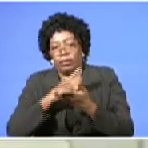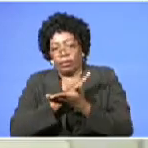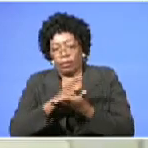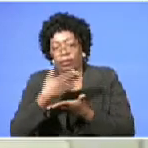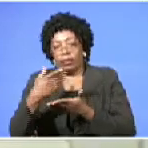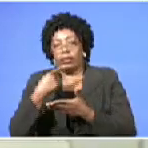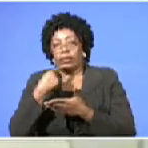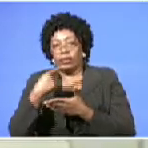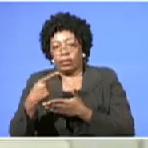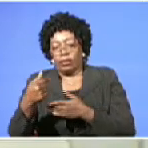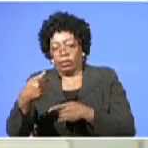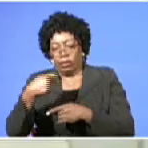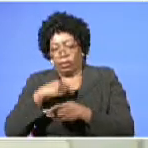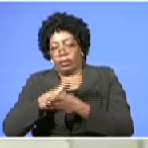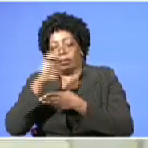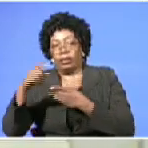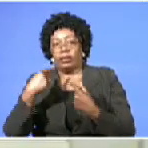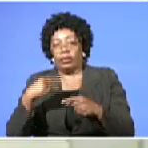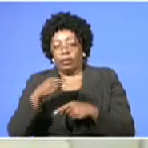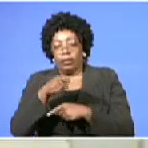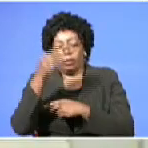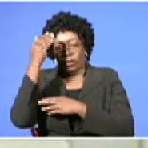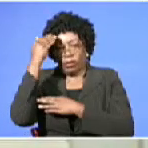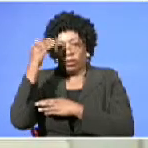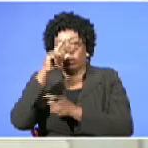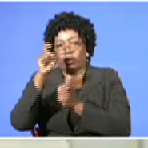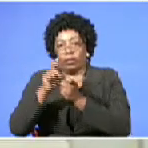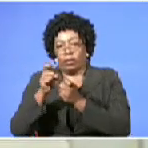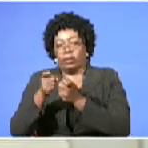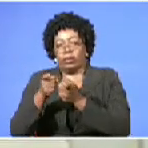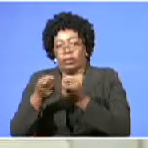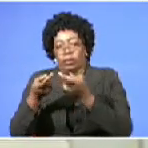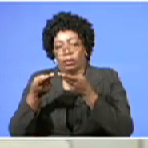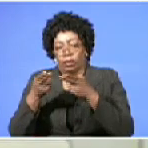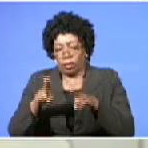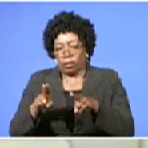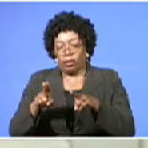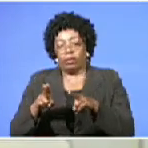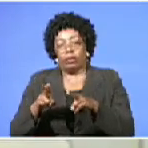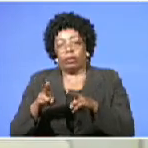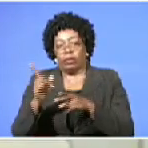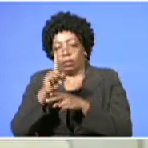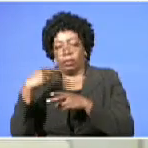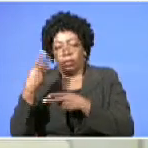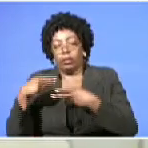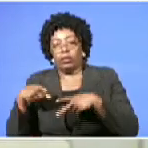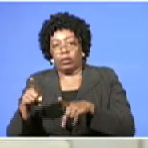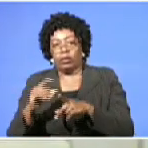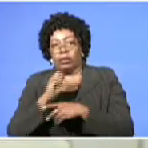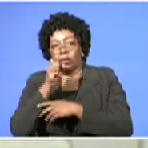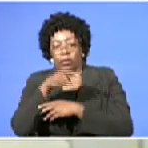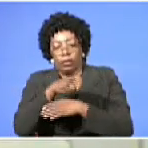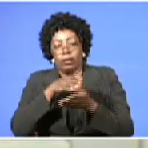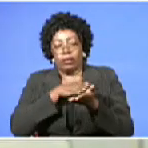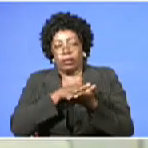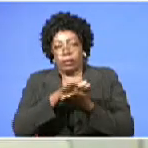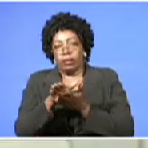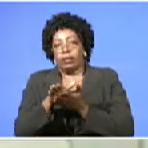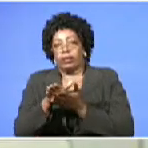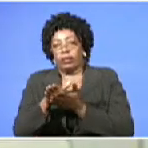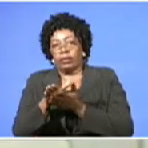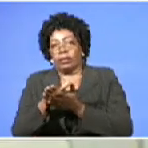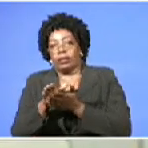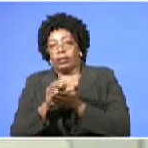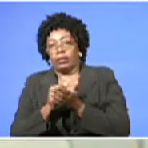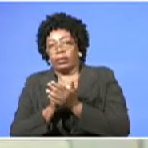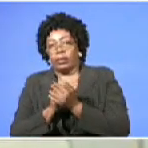me at the end of the game. He knows what's going on and where we're going, and I'm sure he's anticipating the rivalry